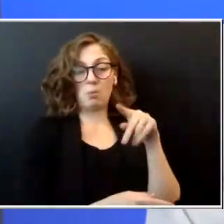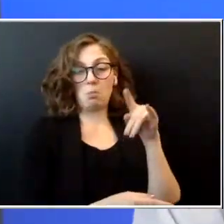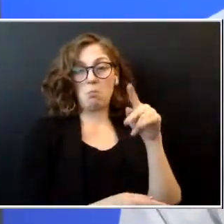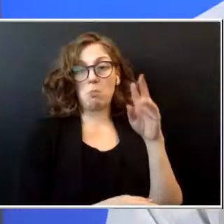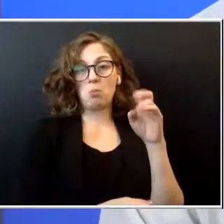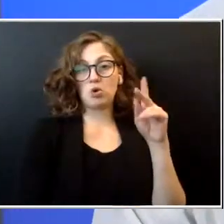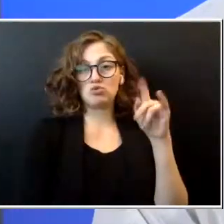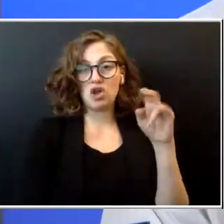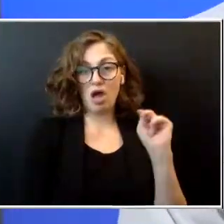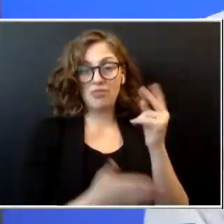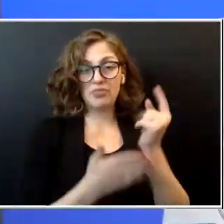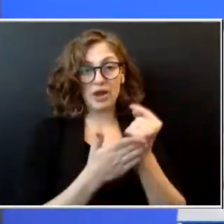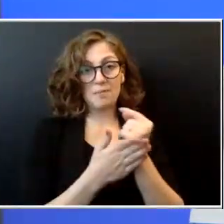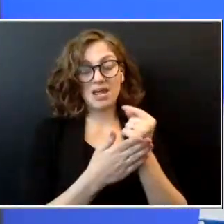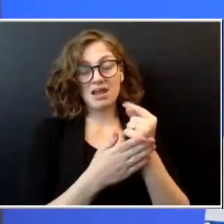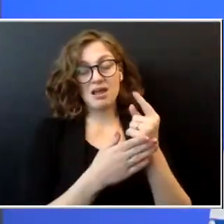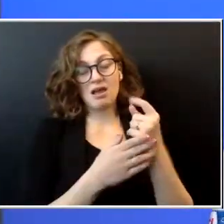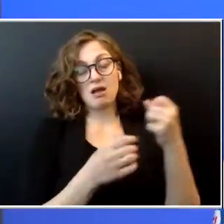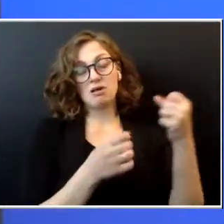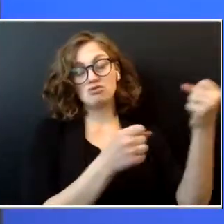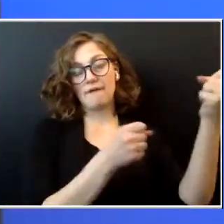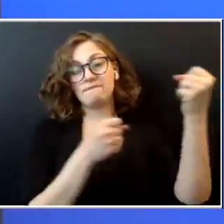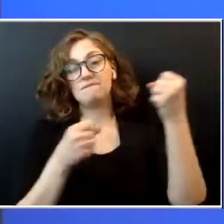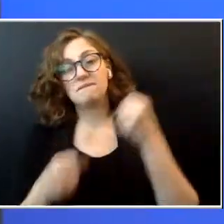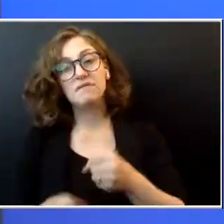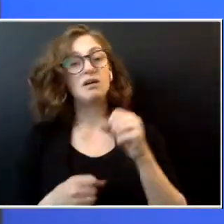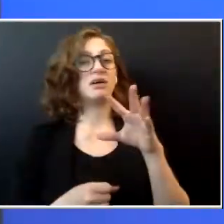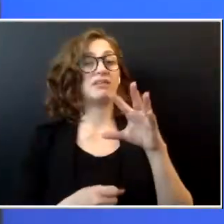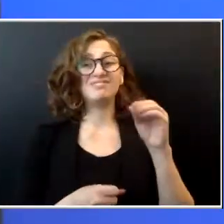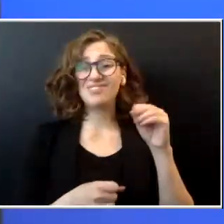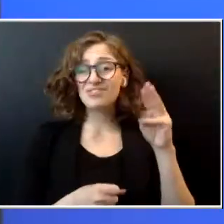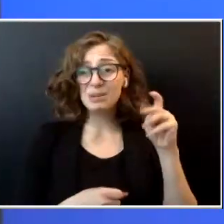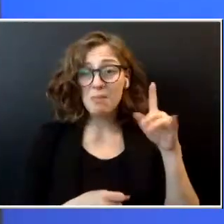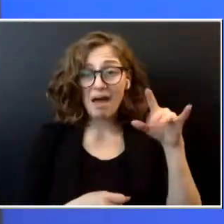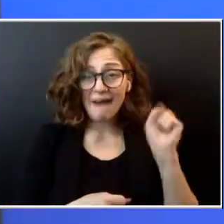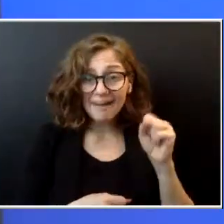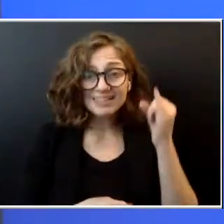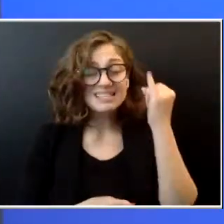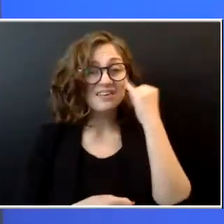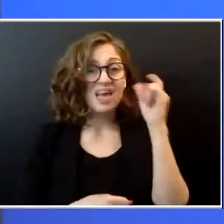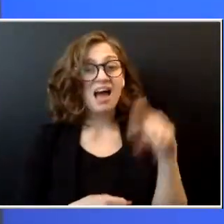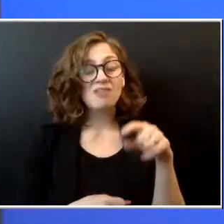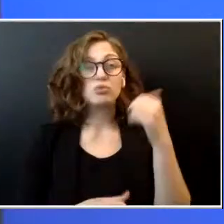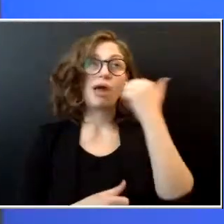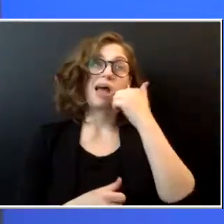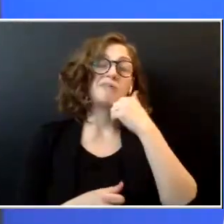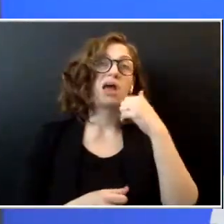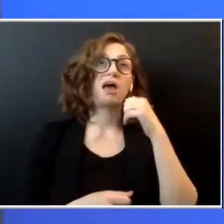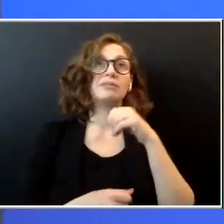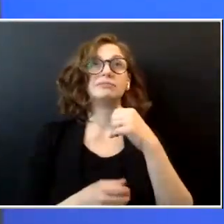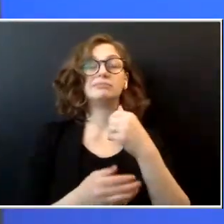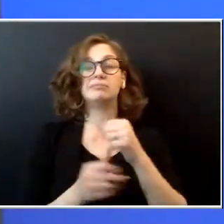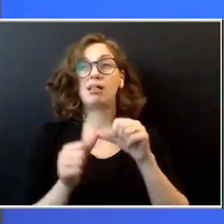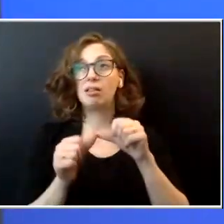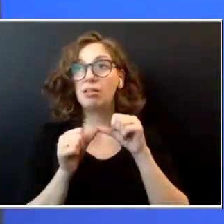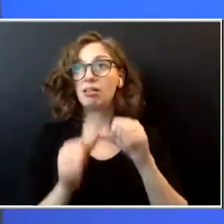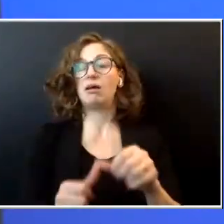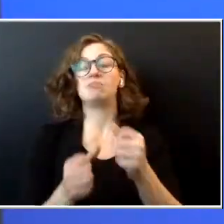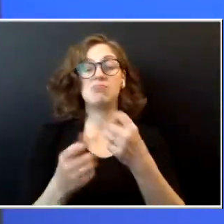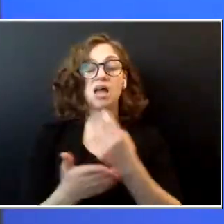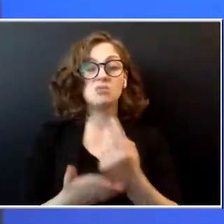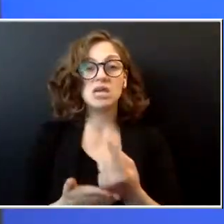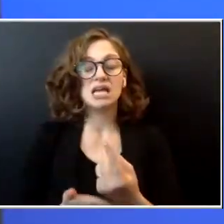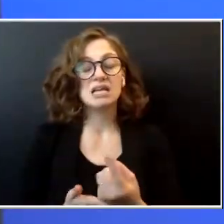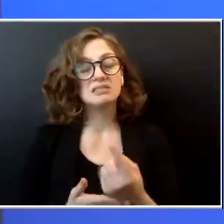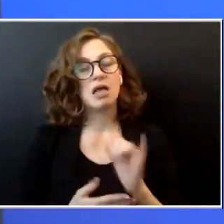3, 4, 5, 6 weeks, it's really a toll. But people can usually probably drive here for 1 day for one treatment, and so I do think in the future,